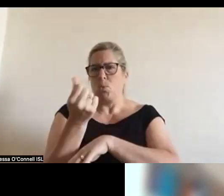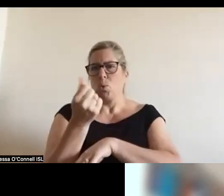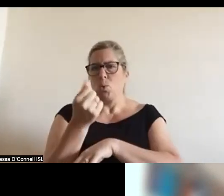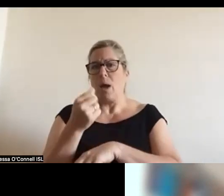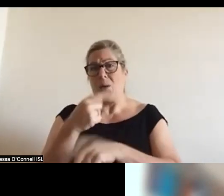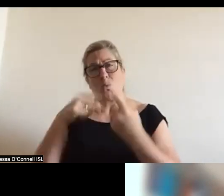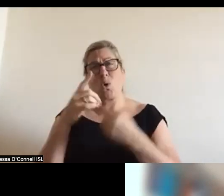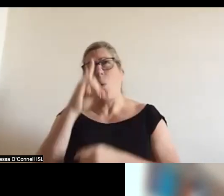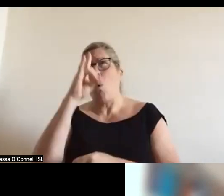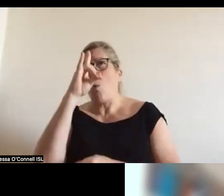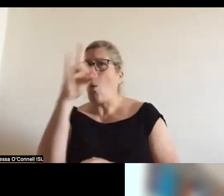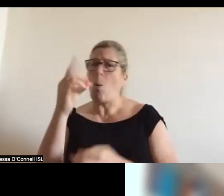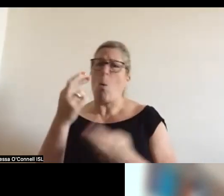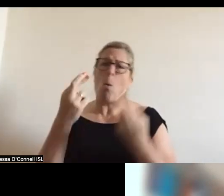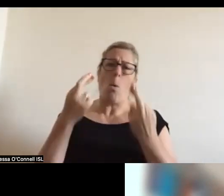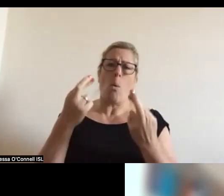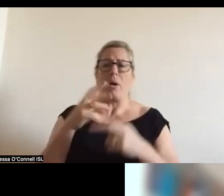there will be real tangible, like,